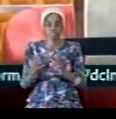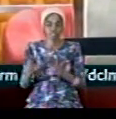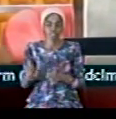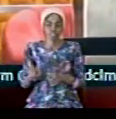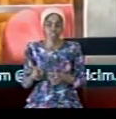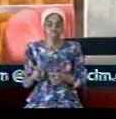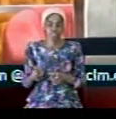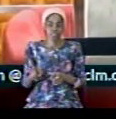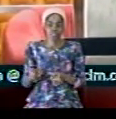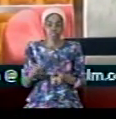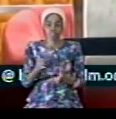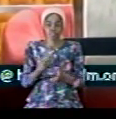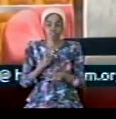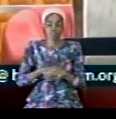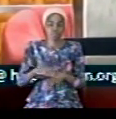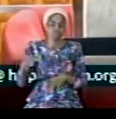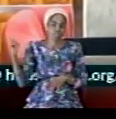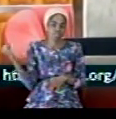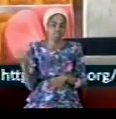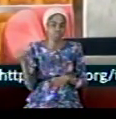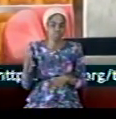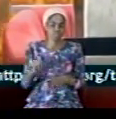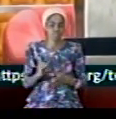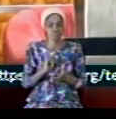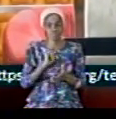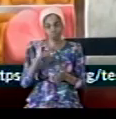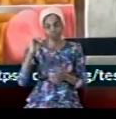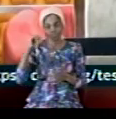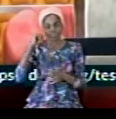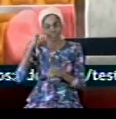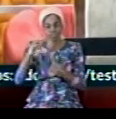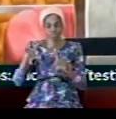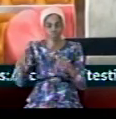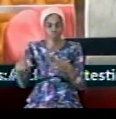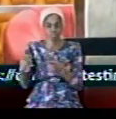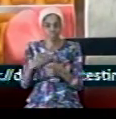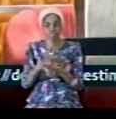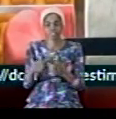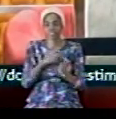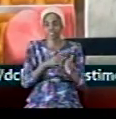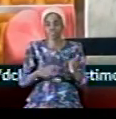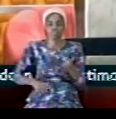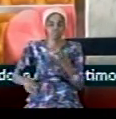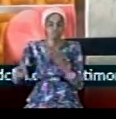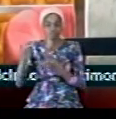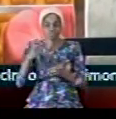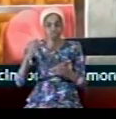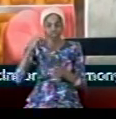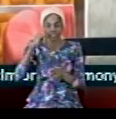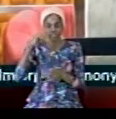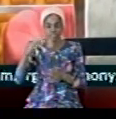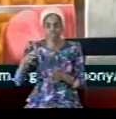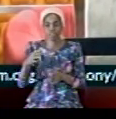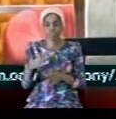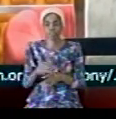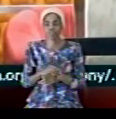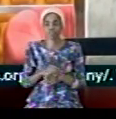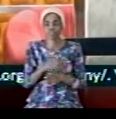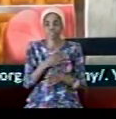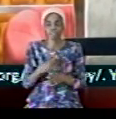It was on Saturday. The Lord visited me, and he laid his hand upon me, and I